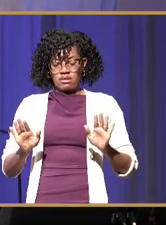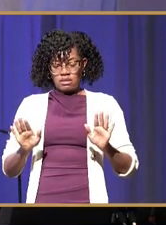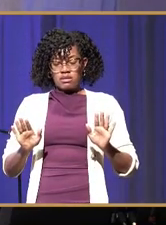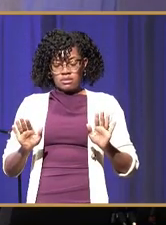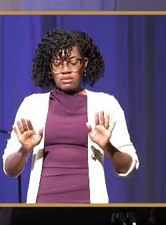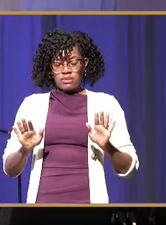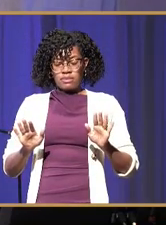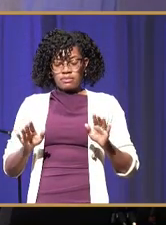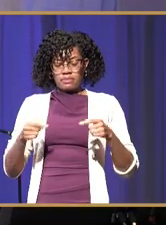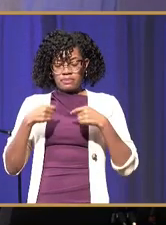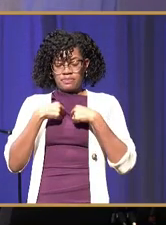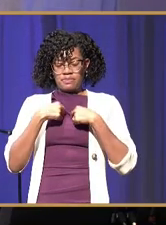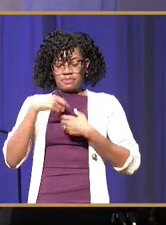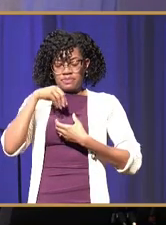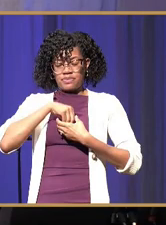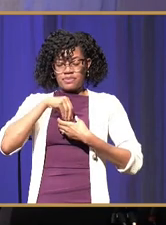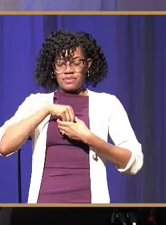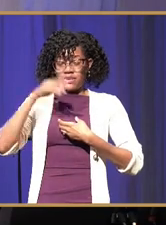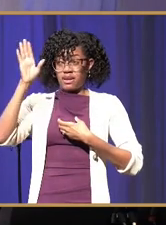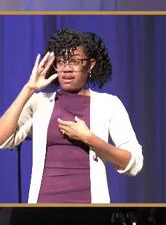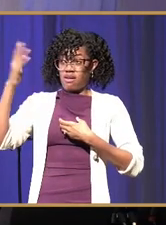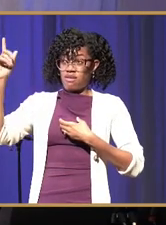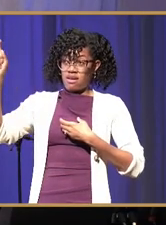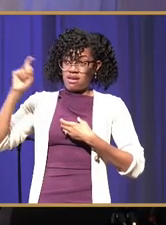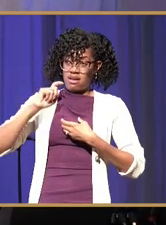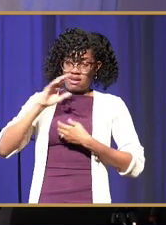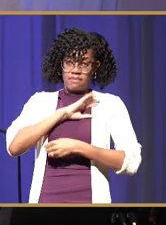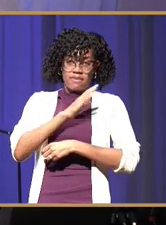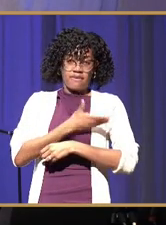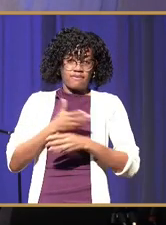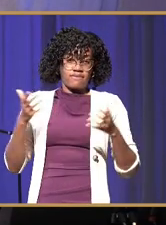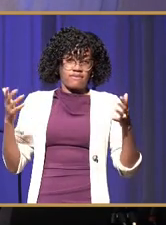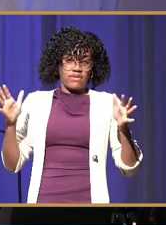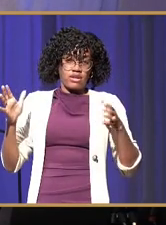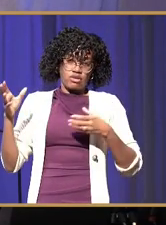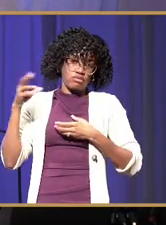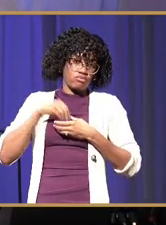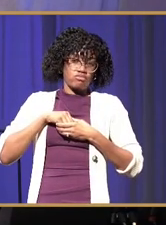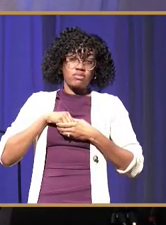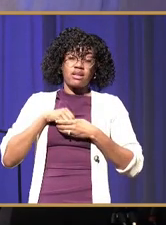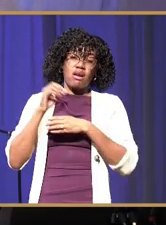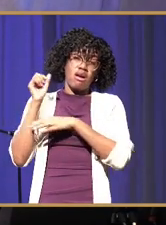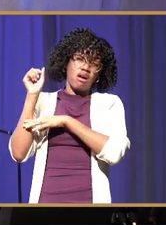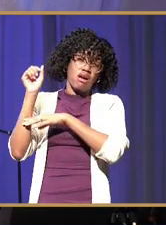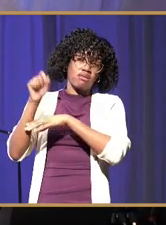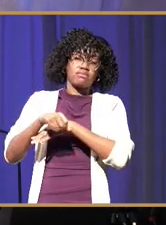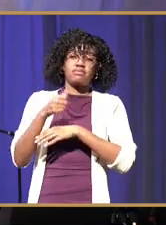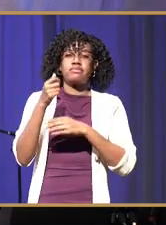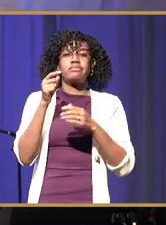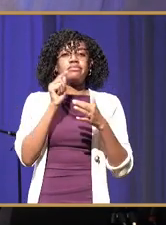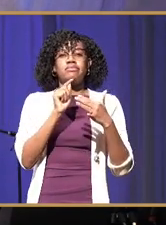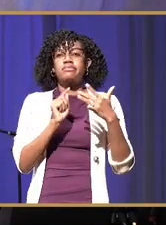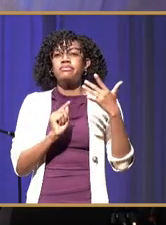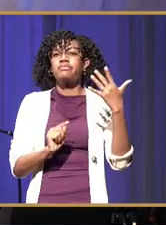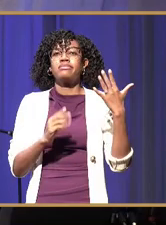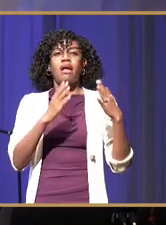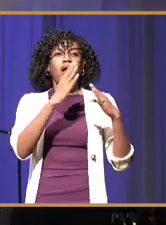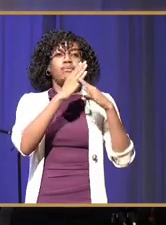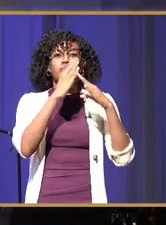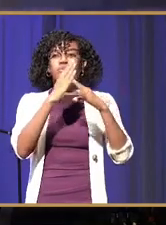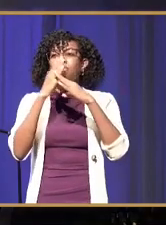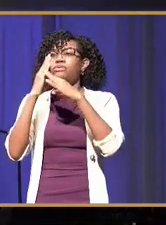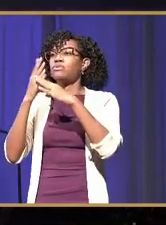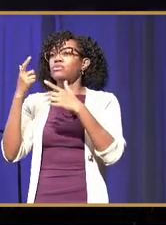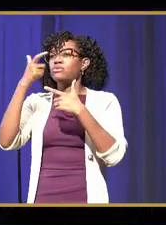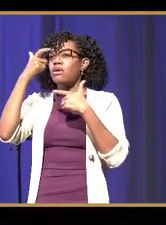that in you God has already placed the power to overcome anything, any obstacle, any trial,